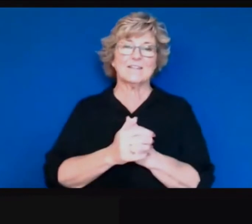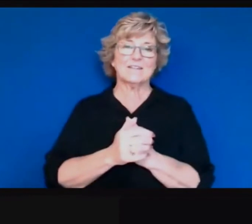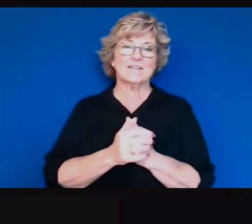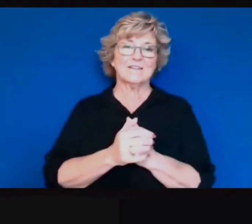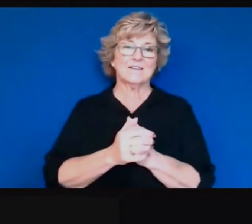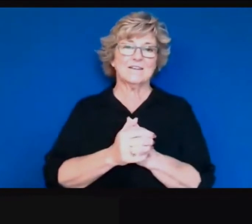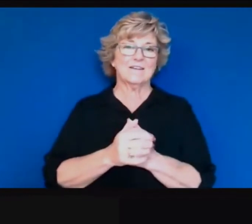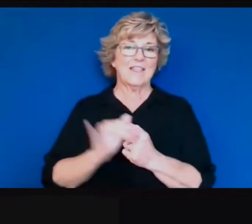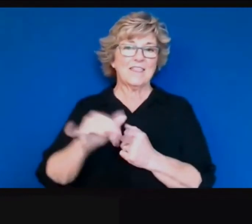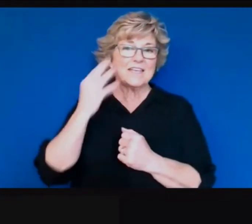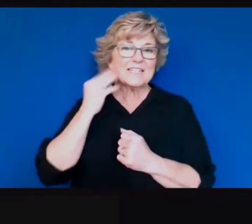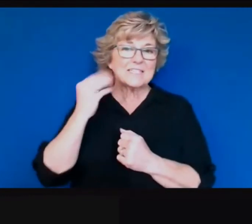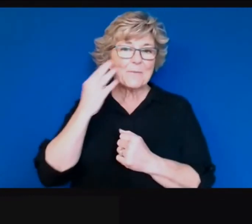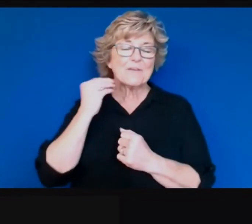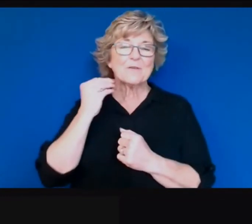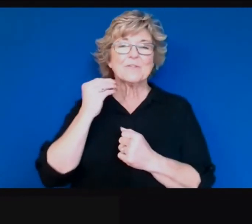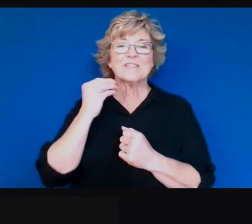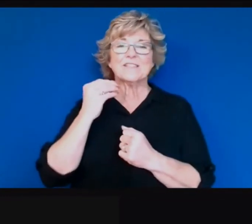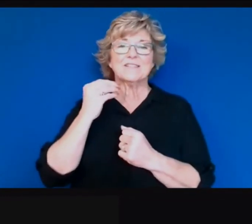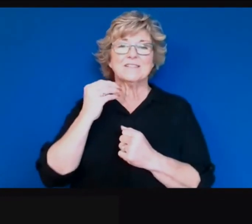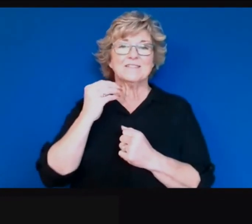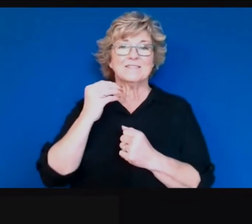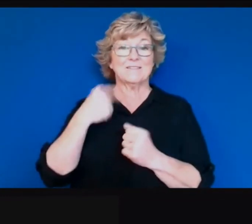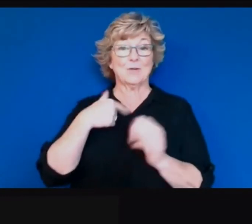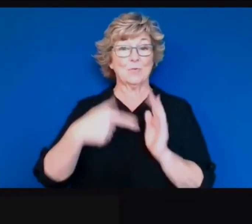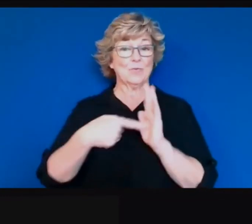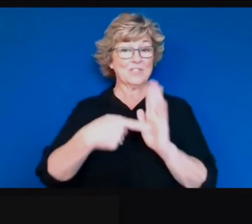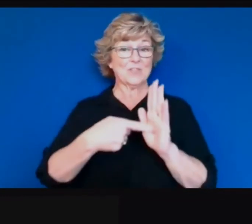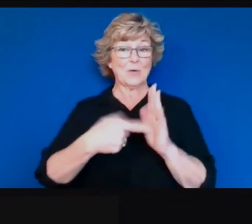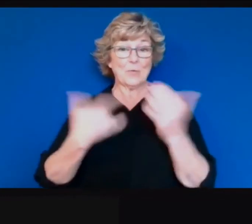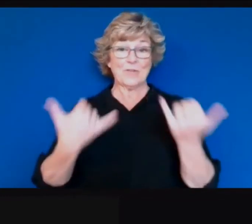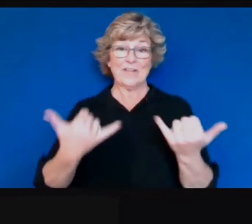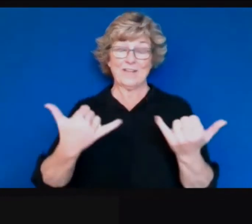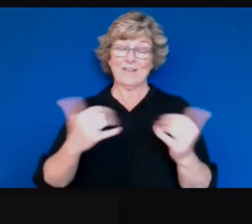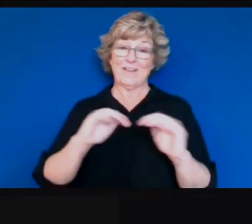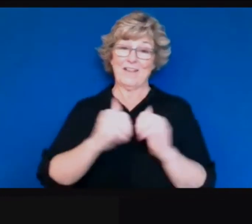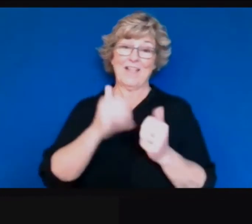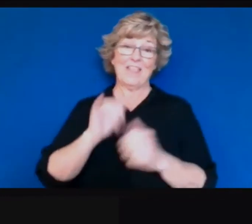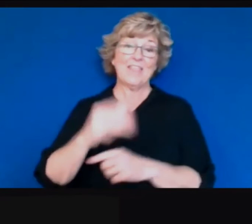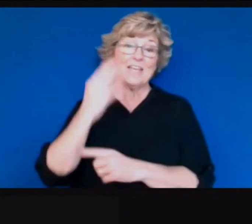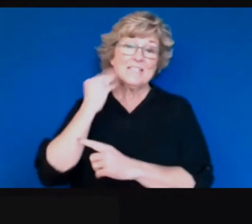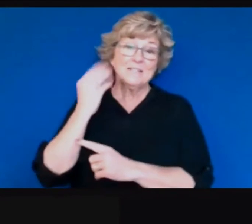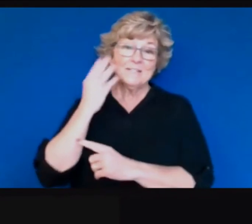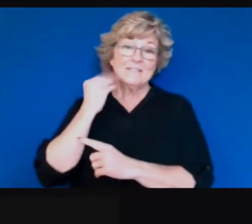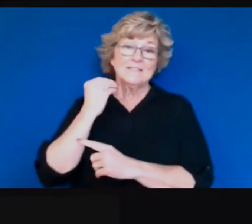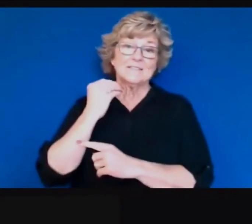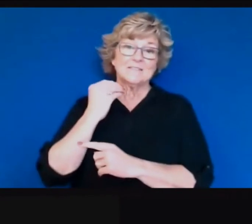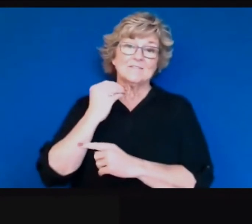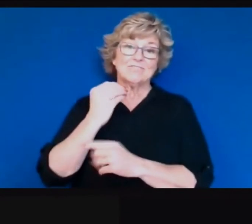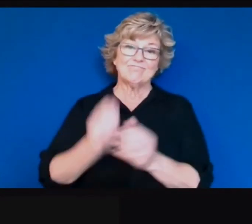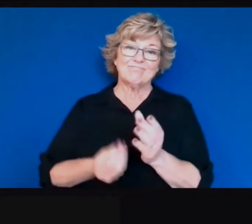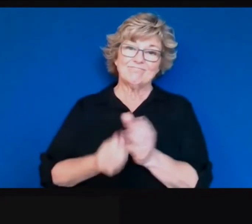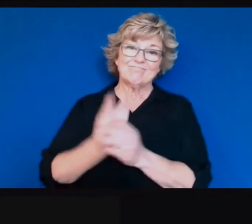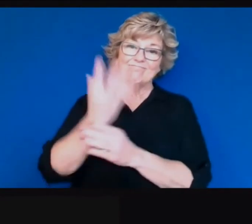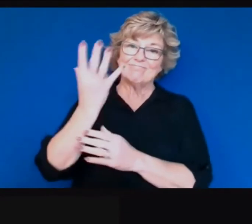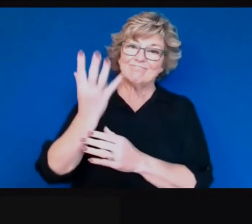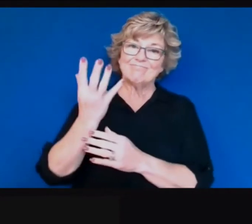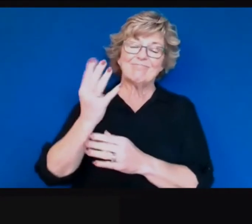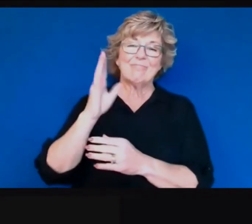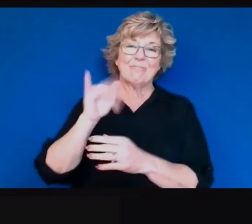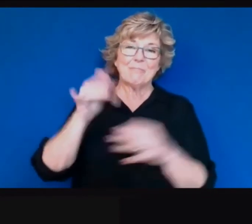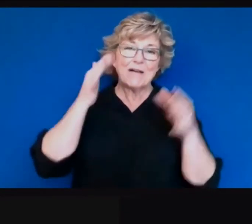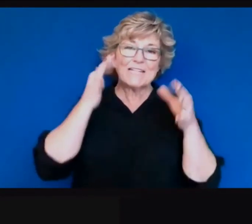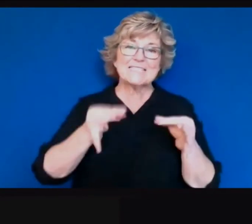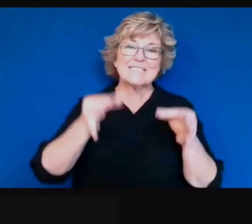the experience that we are reflecting today and how that experience was manifested a few weeks back by